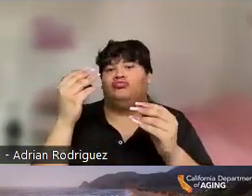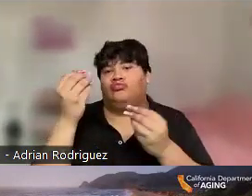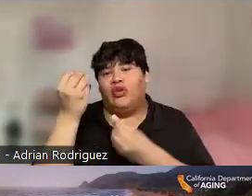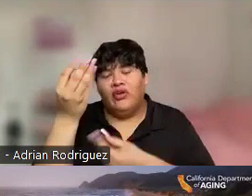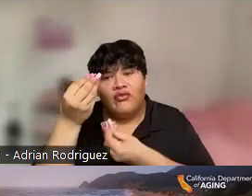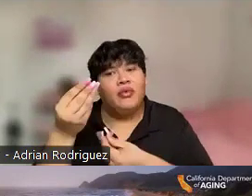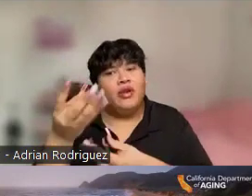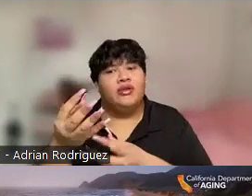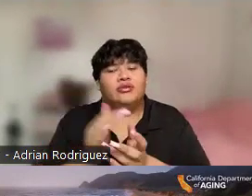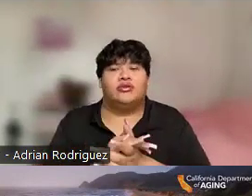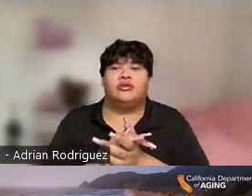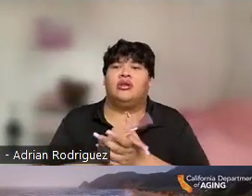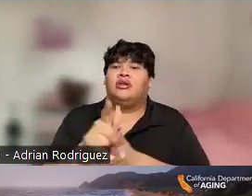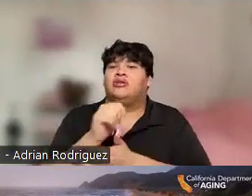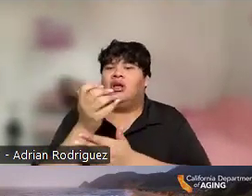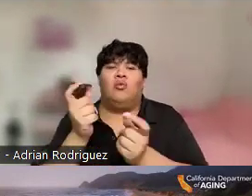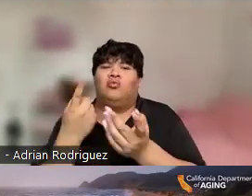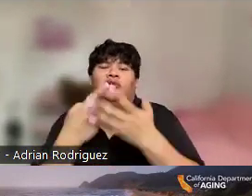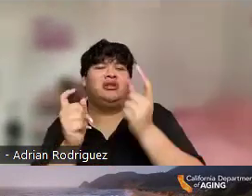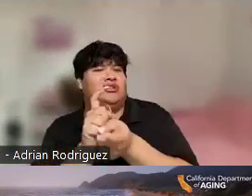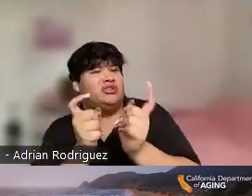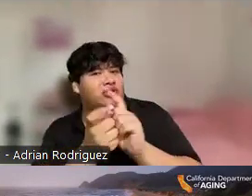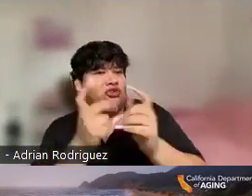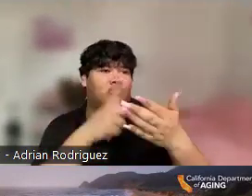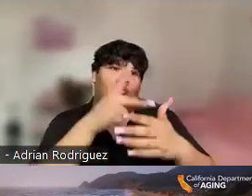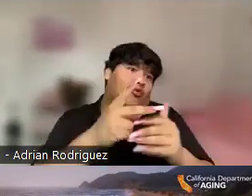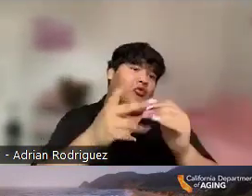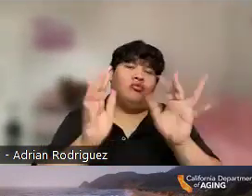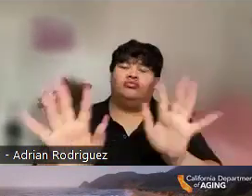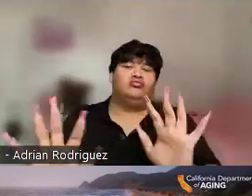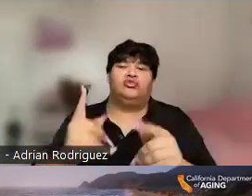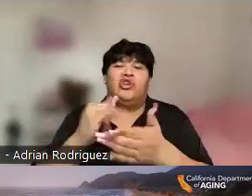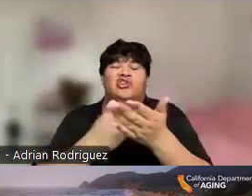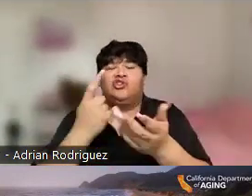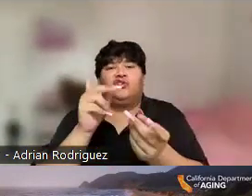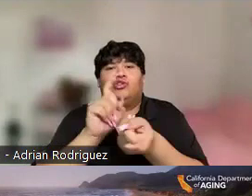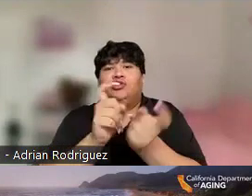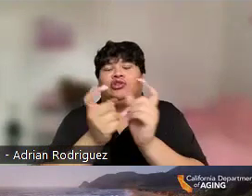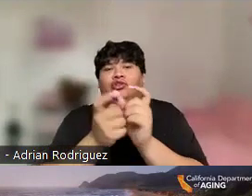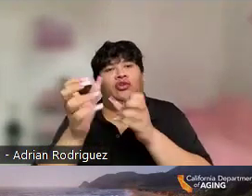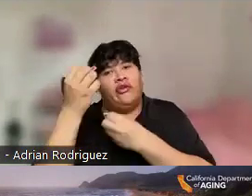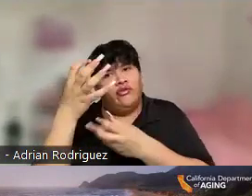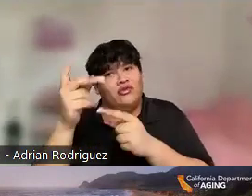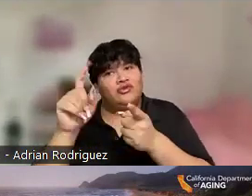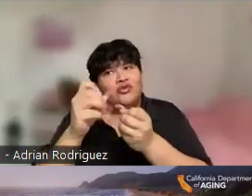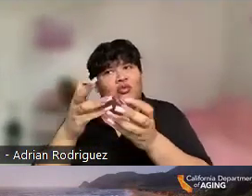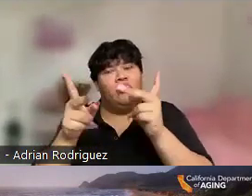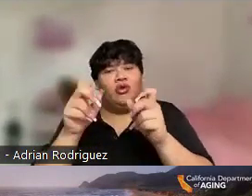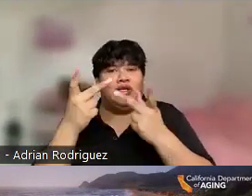about, changing any programs. It's really just improving how our information is presented so people can find what they